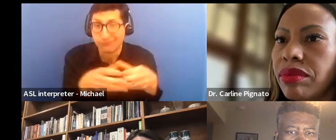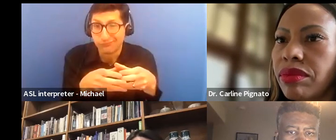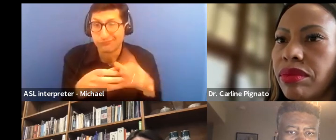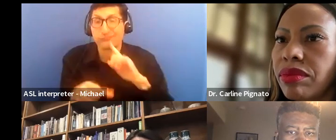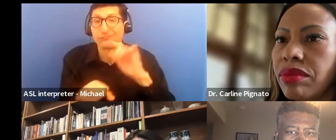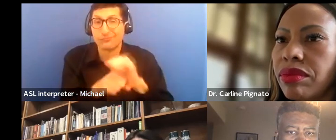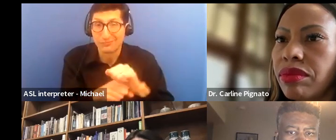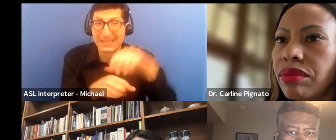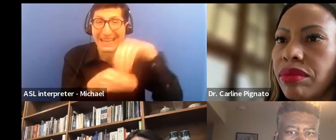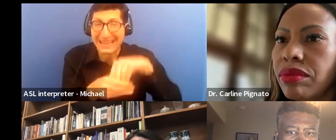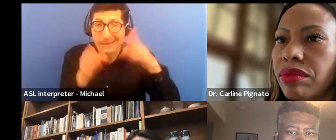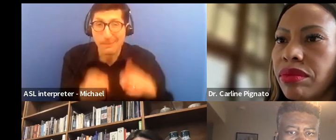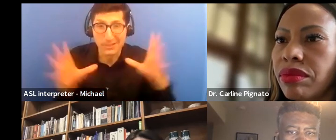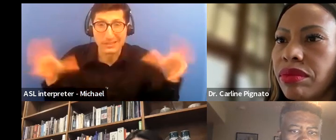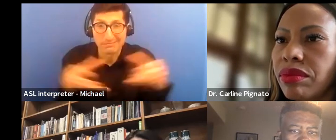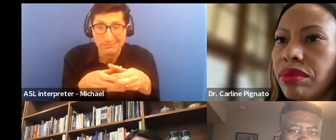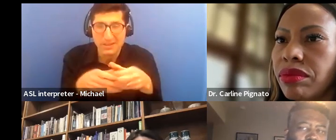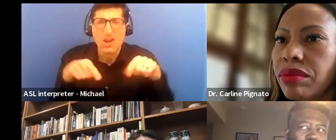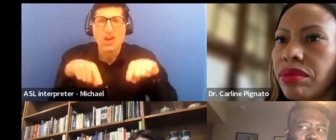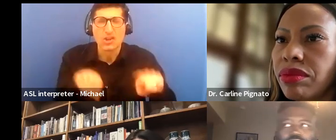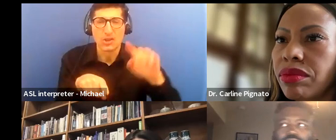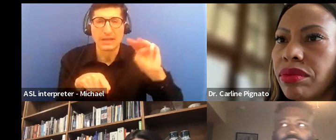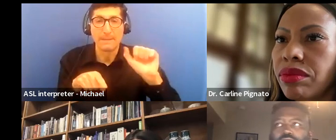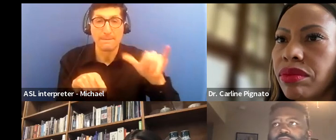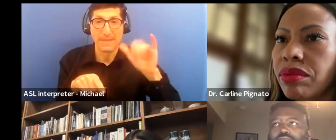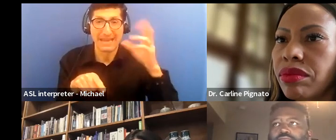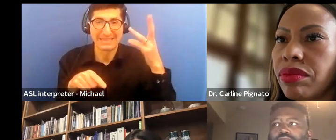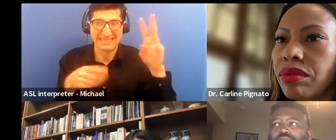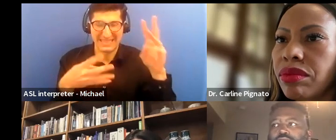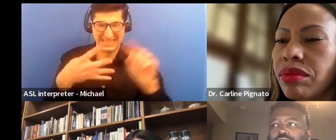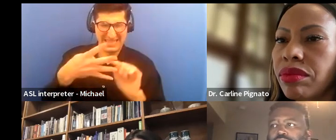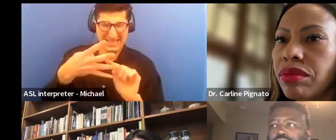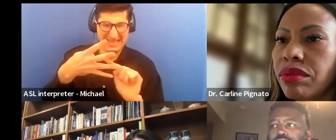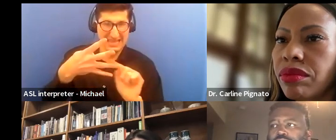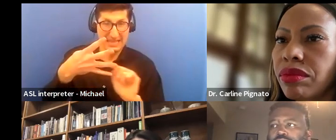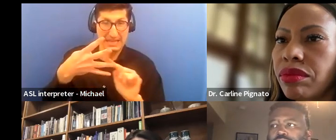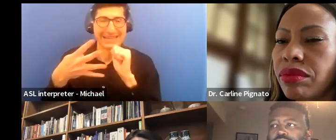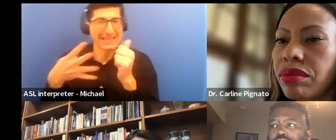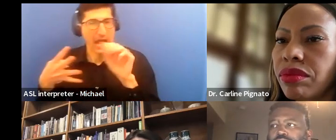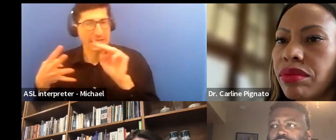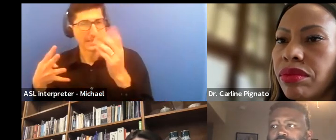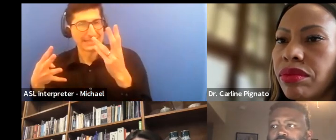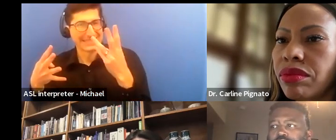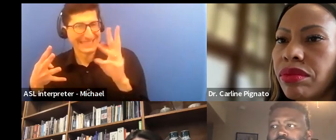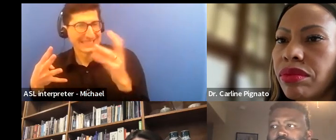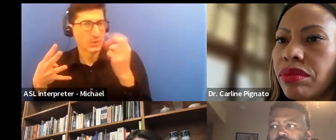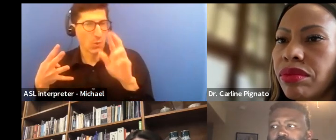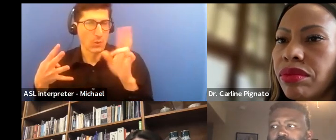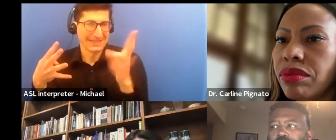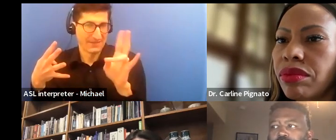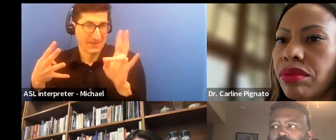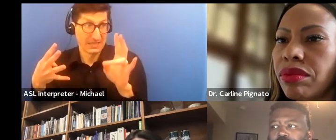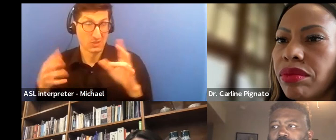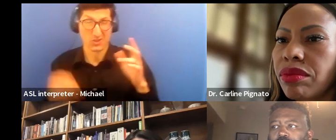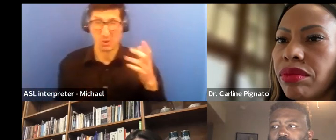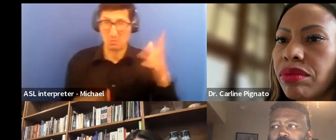May 16th, but not the 16th and not the 17th. So somehow amongst the 9 of us,